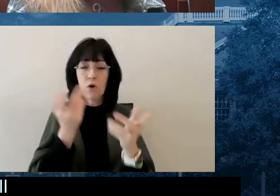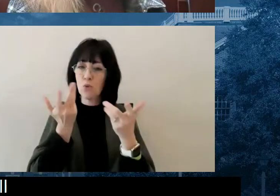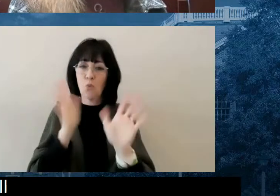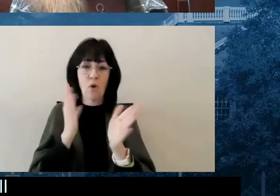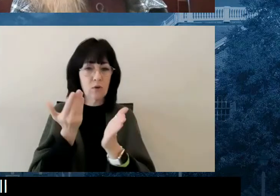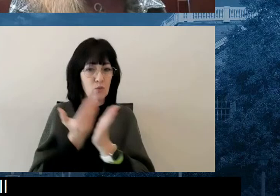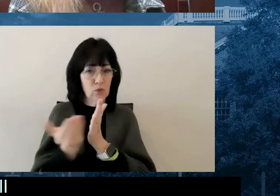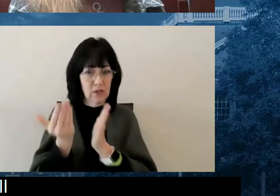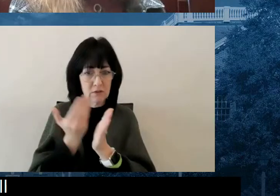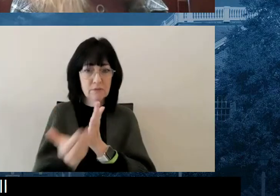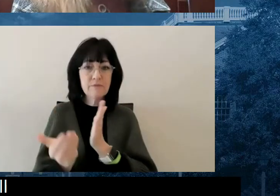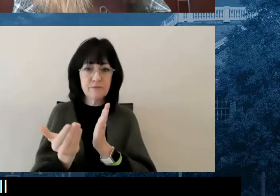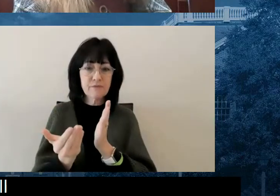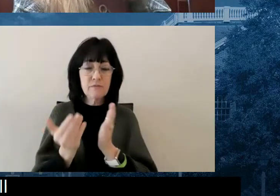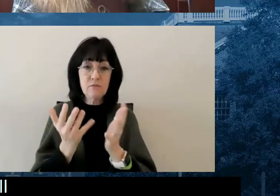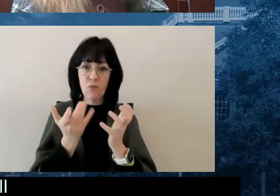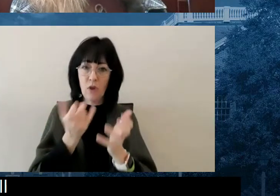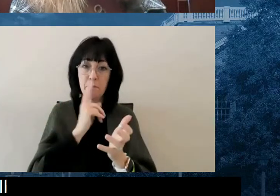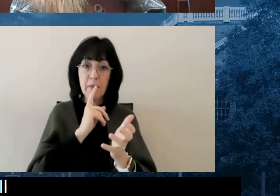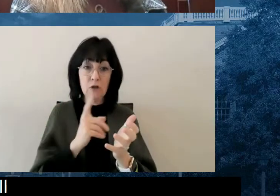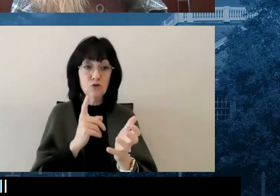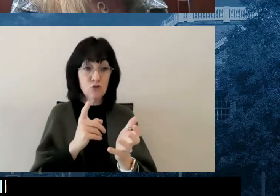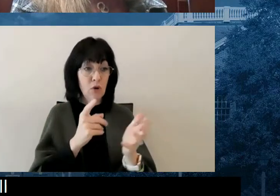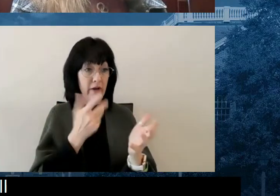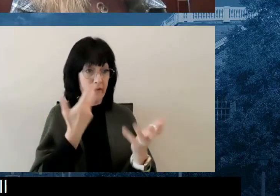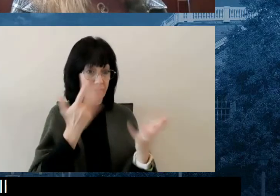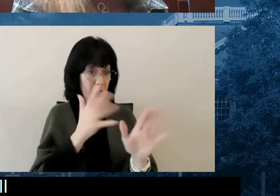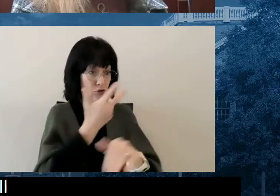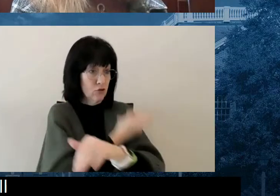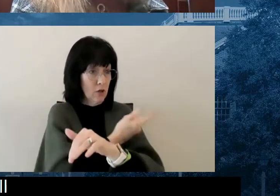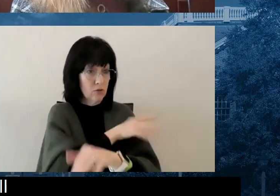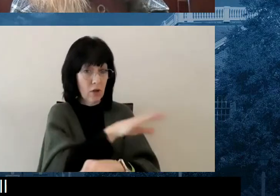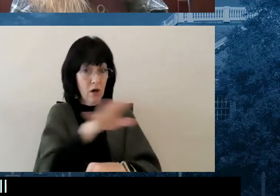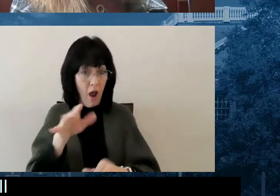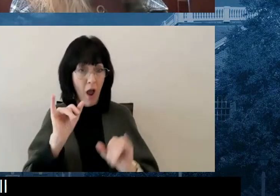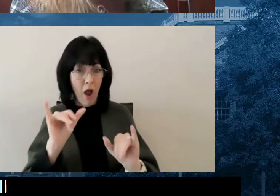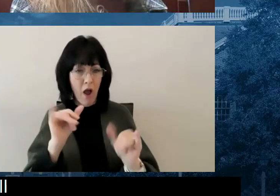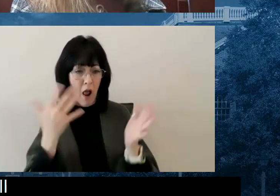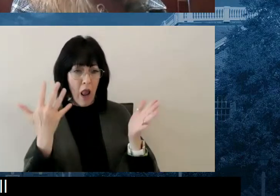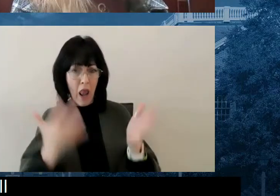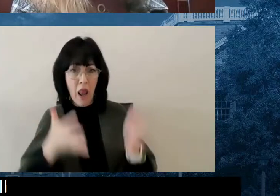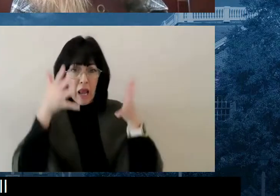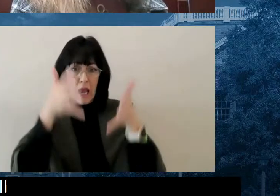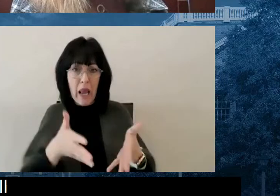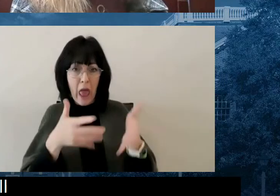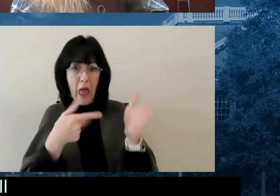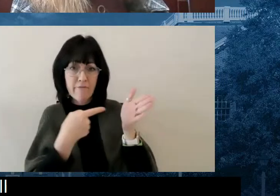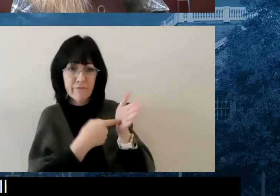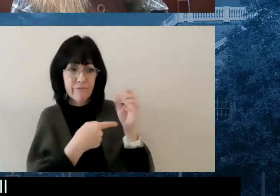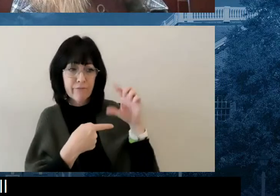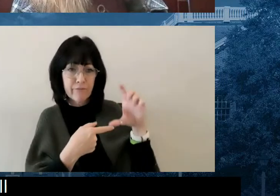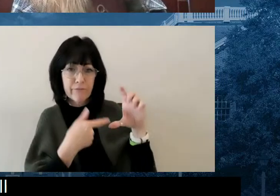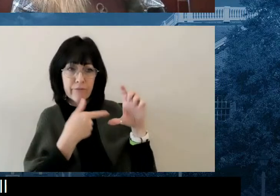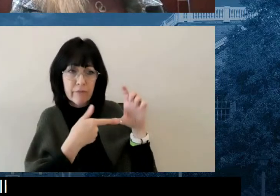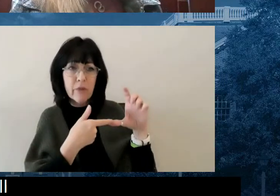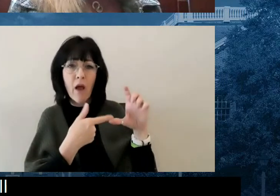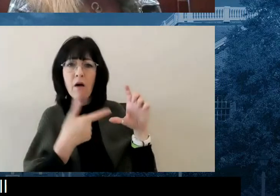want to take advantage of every opportunity when a person's ready for a vaccine to give them that